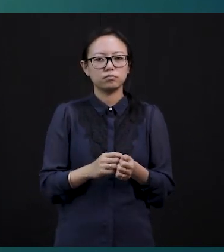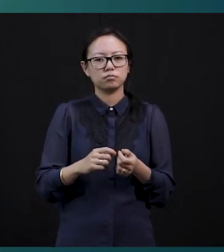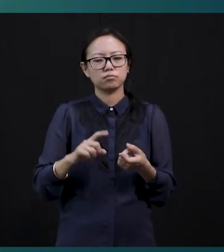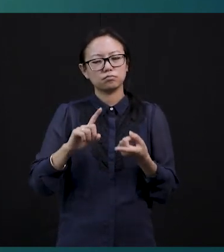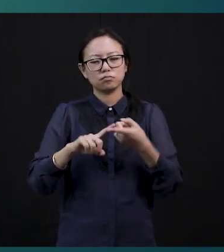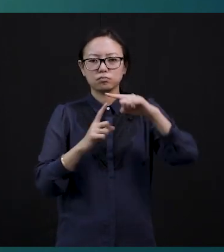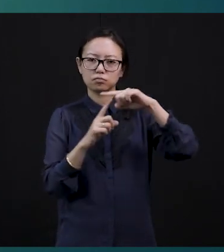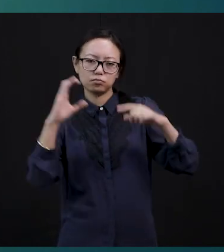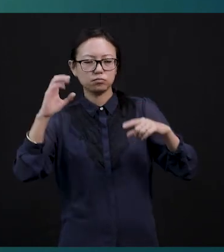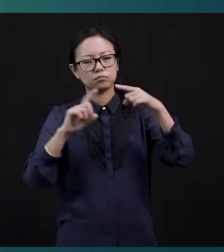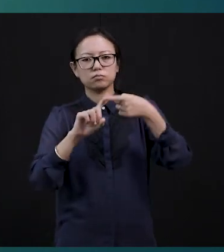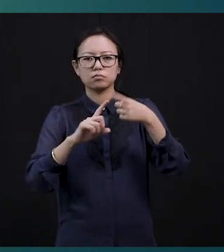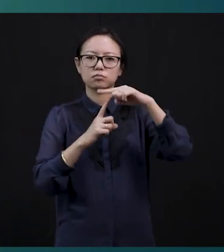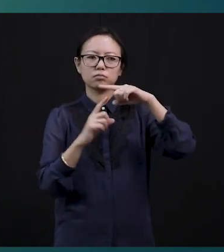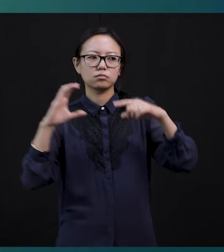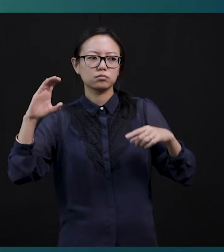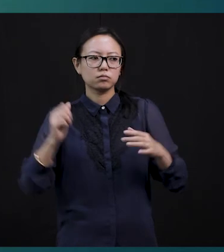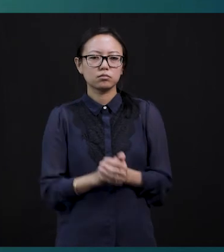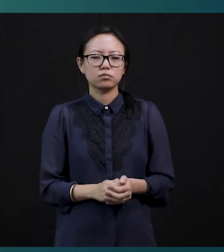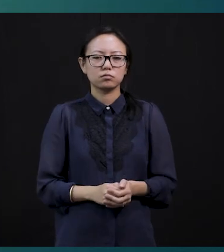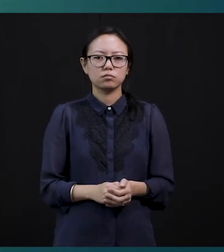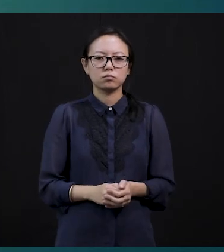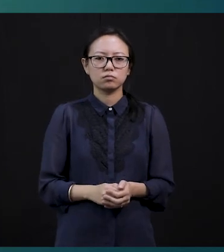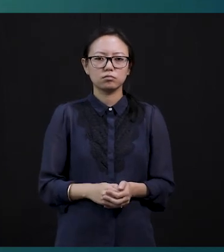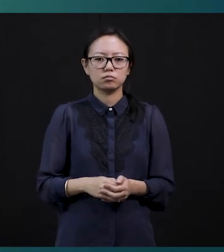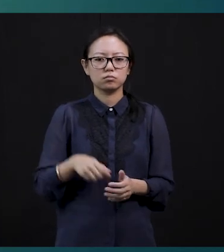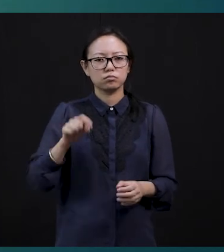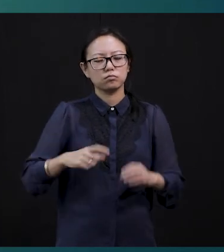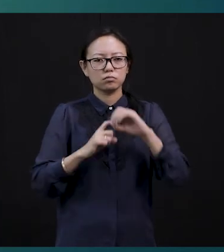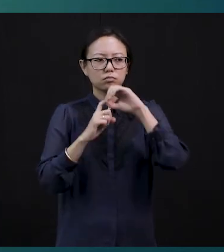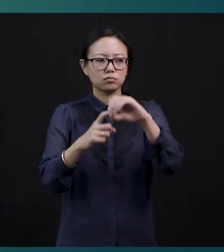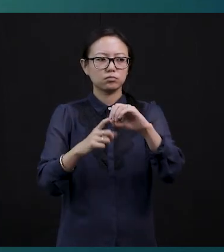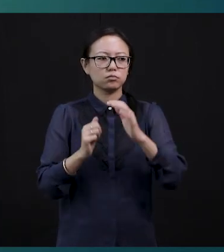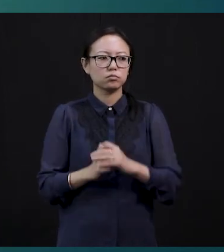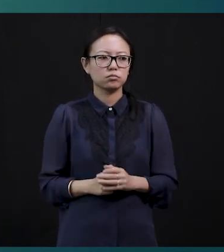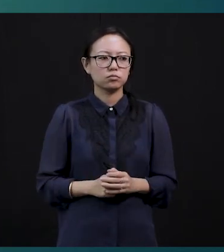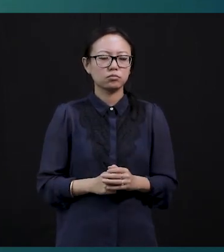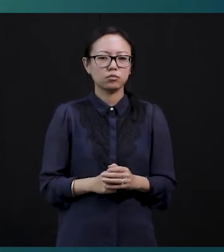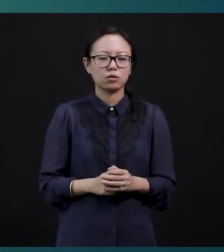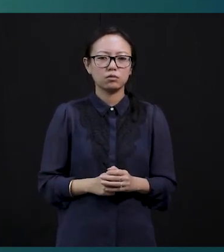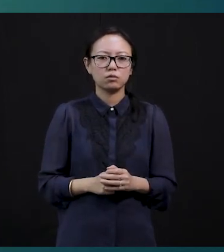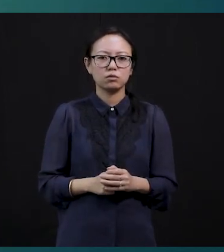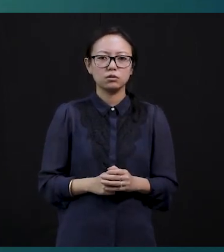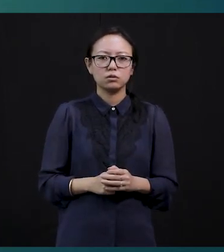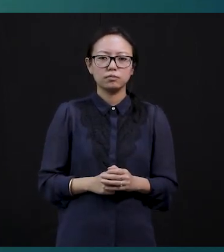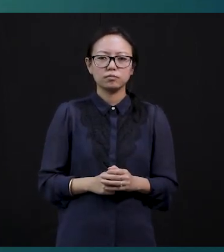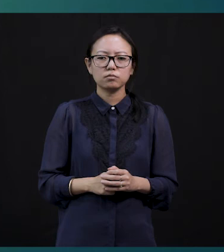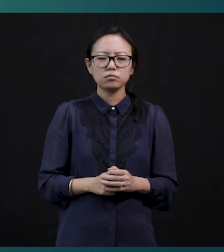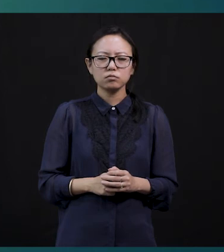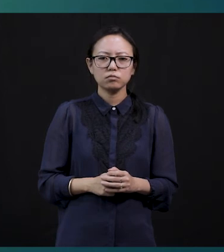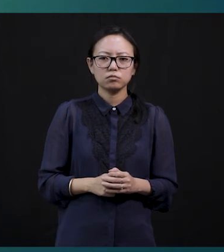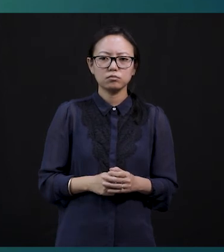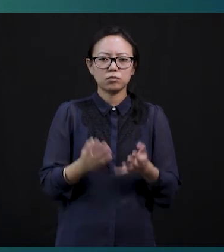have learnt. So, fill in the blanks. A place where goods and services are exchanged for a certain place is